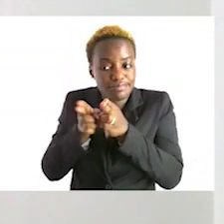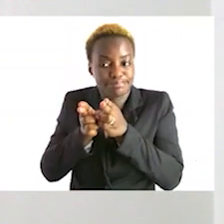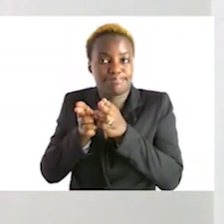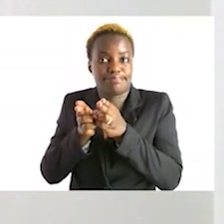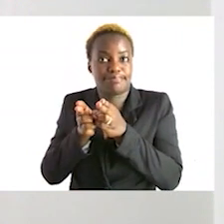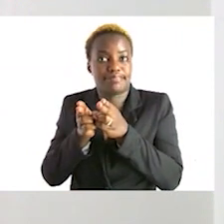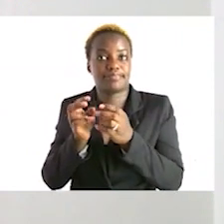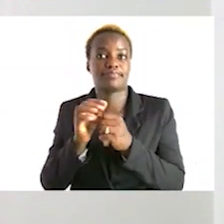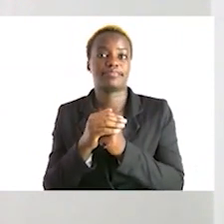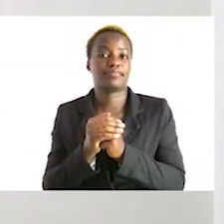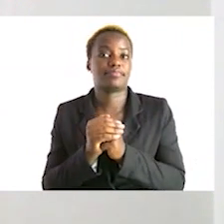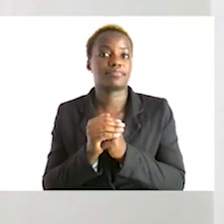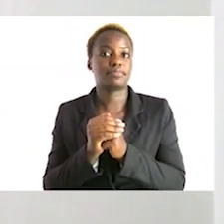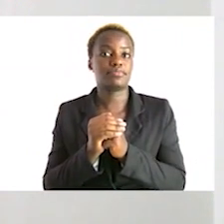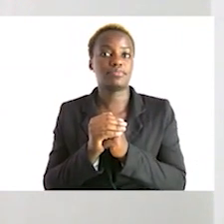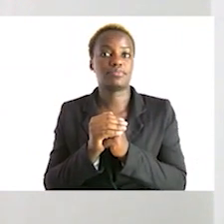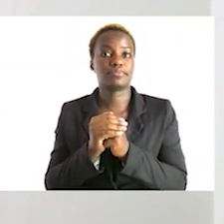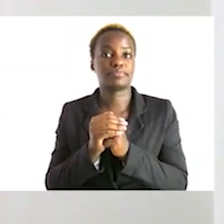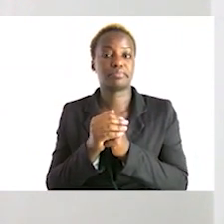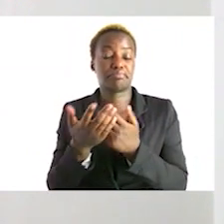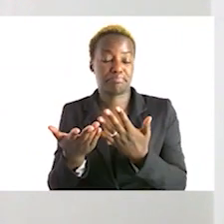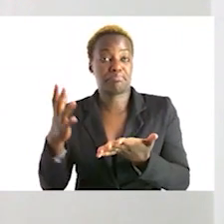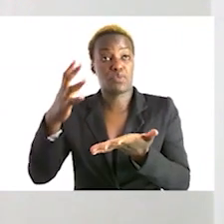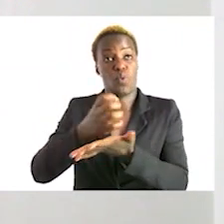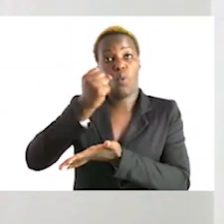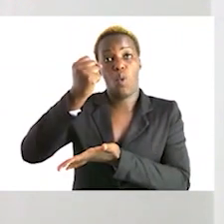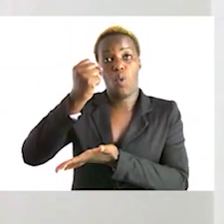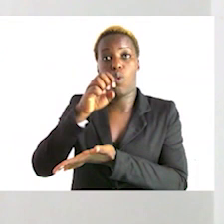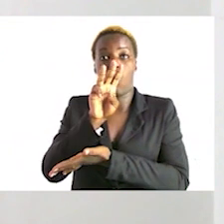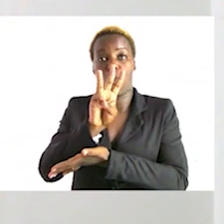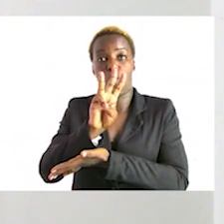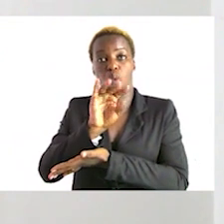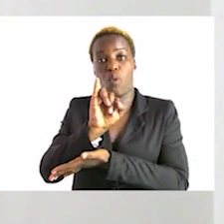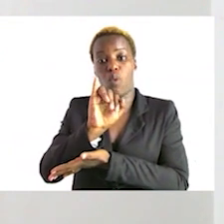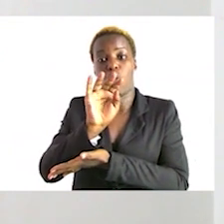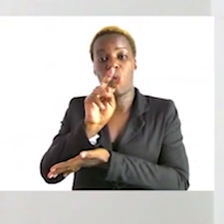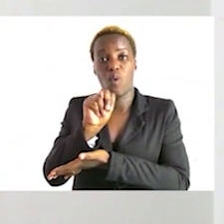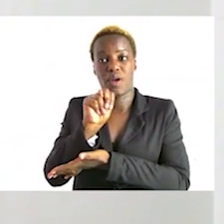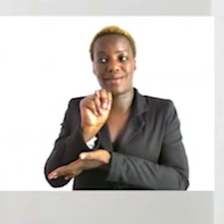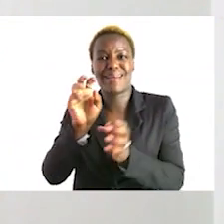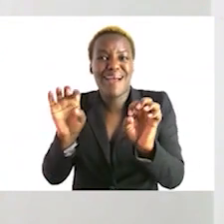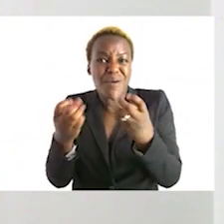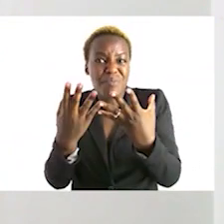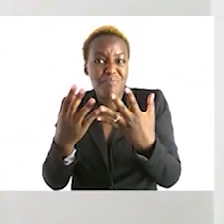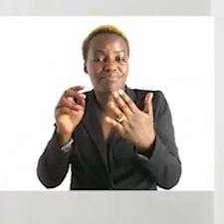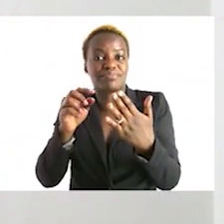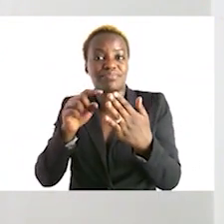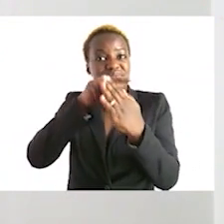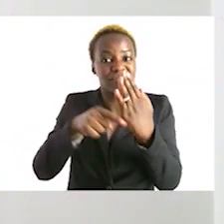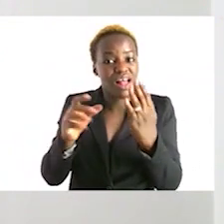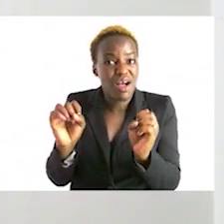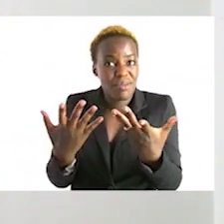for mat. How about this one here? It's a letter I, but we cannot say